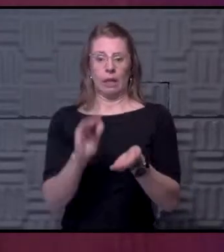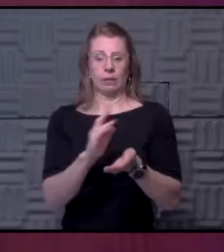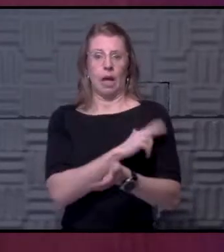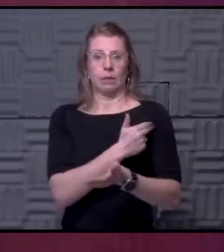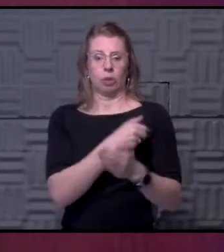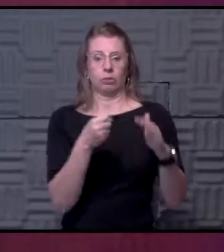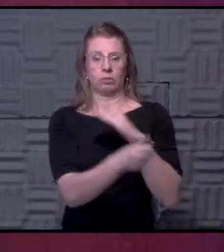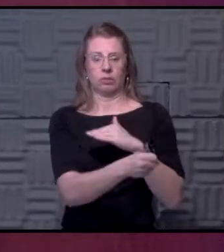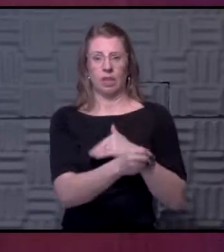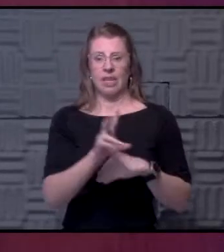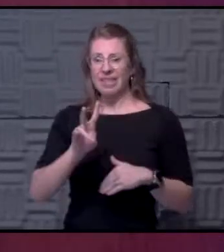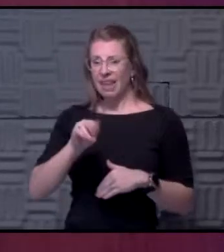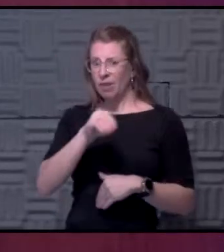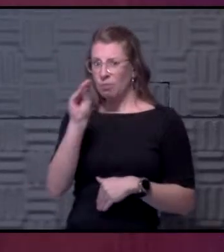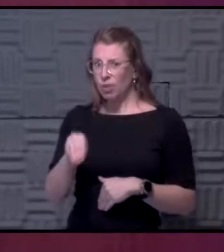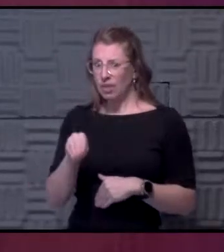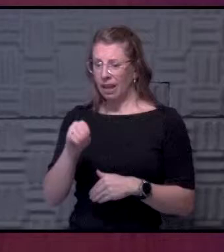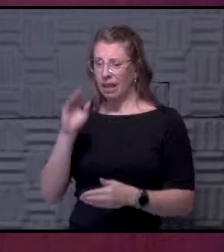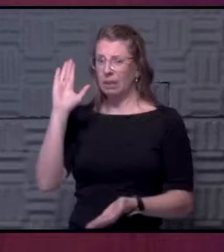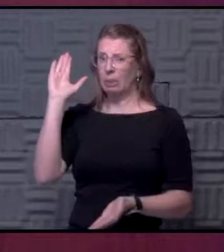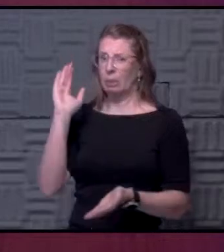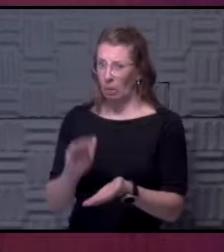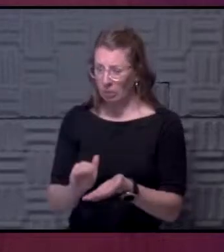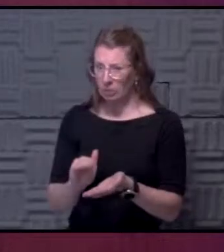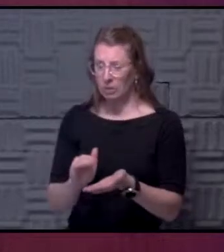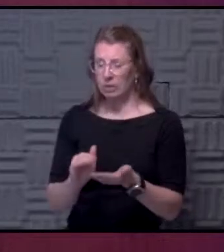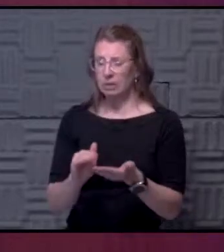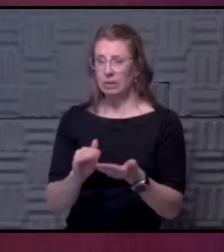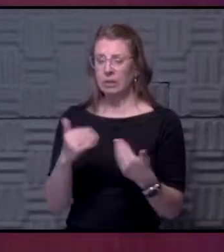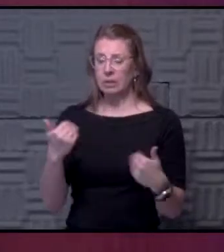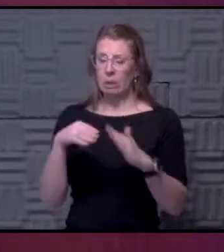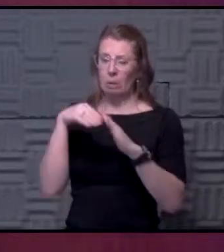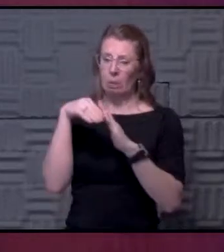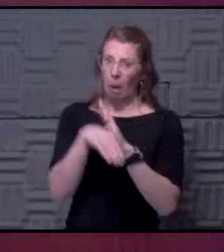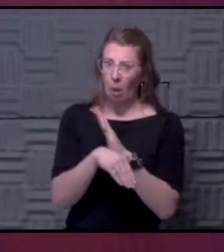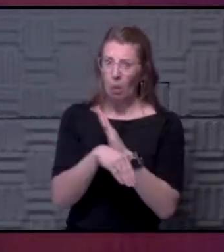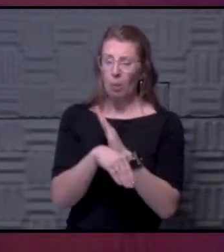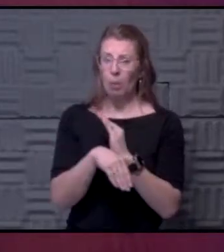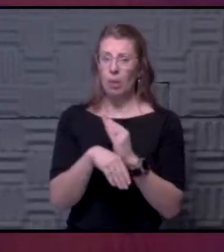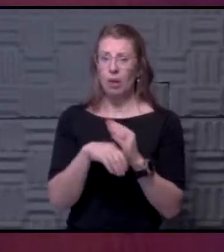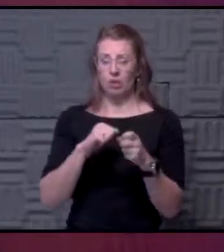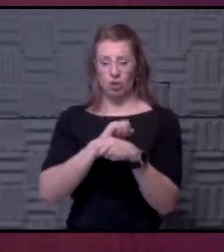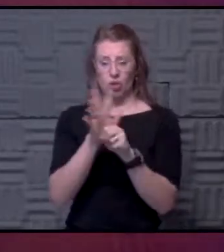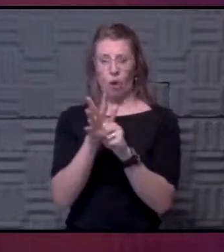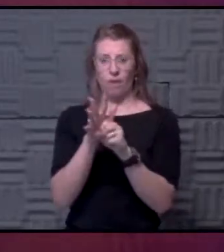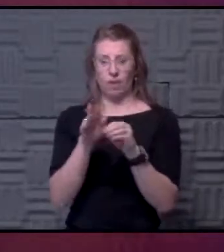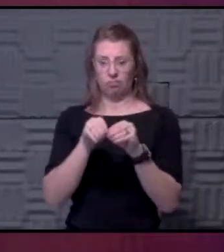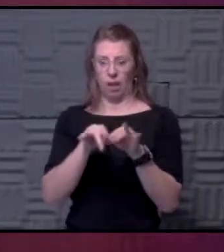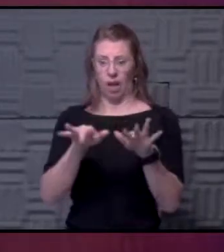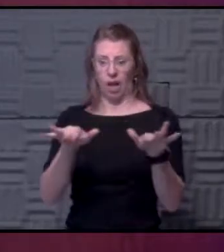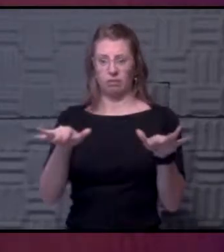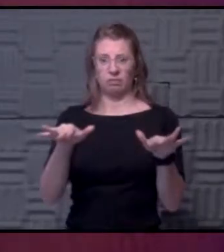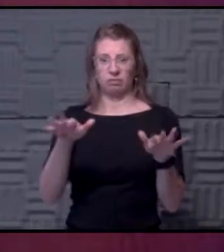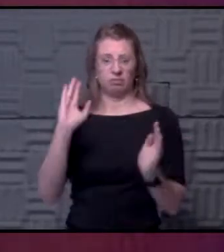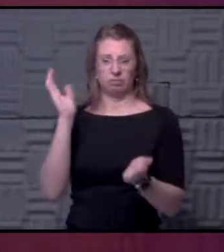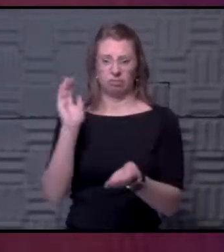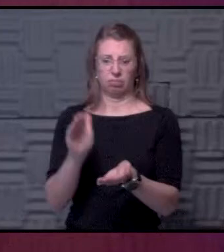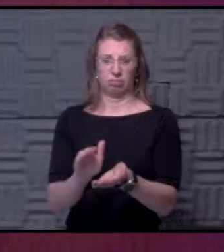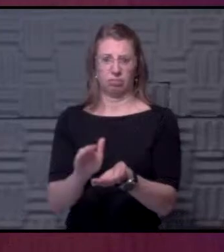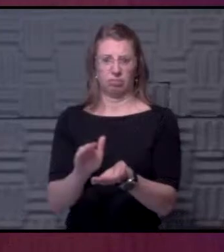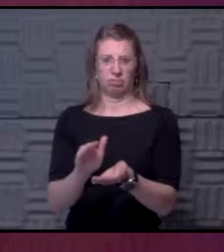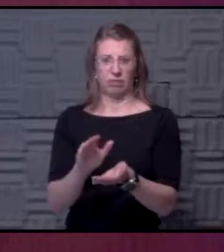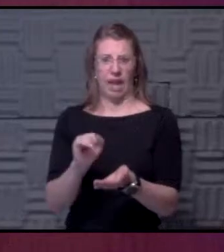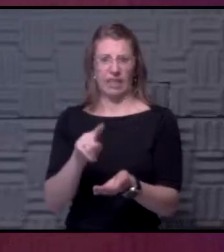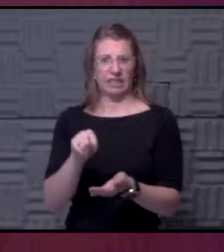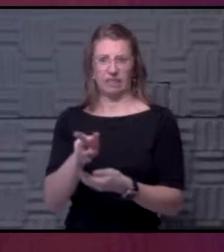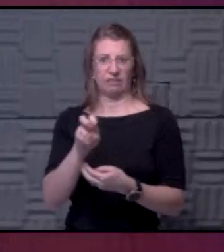we're down by 70%. So that's a steep decline. There's just less COVID active in the community, I think, Lee. And I think part of it